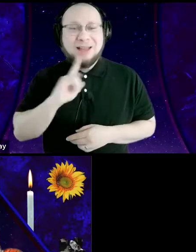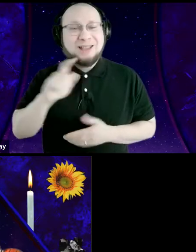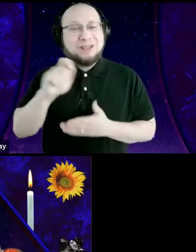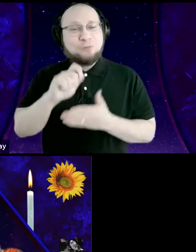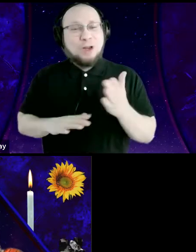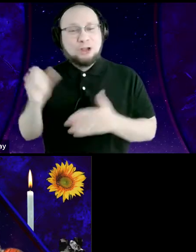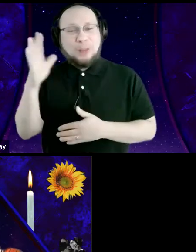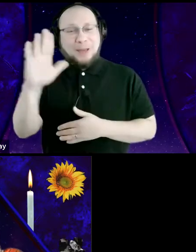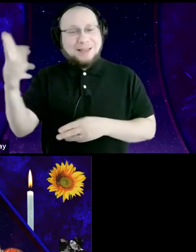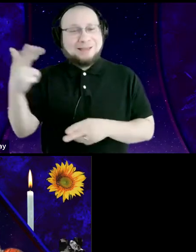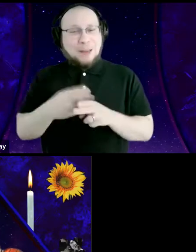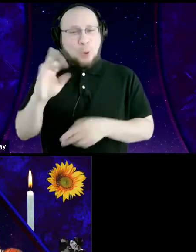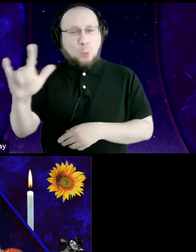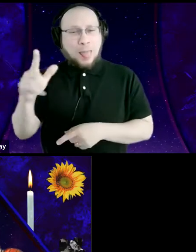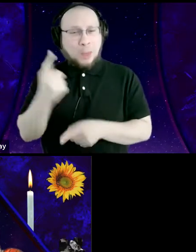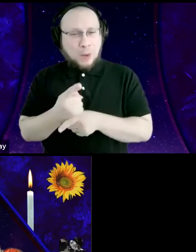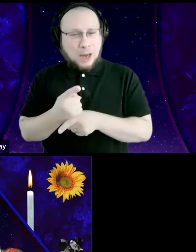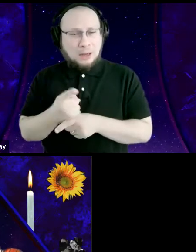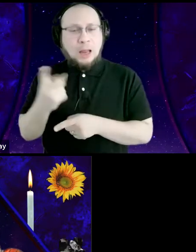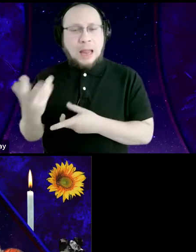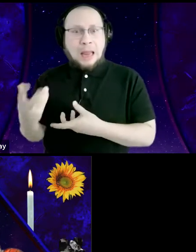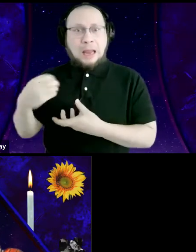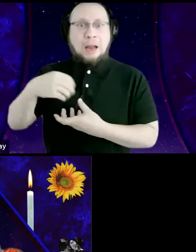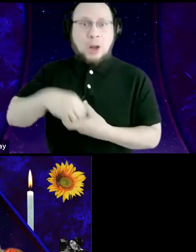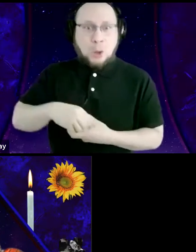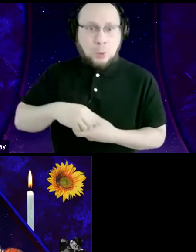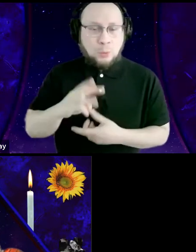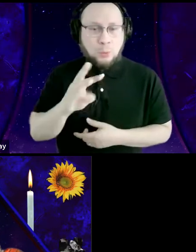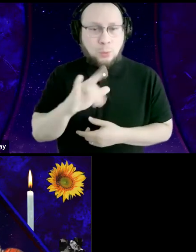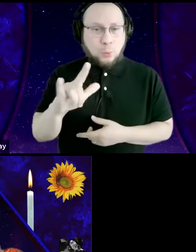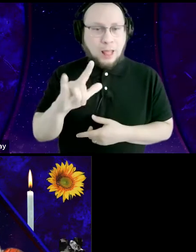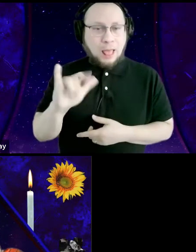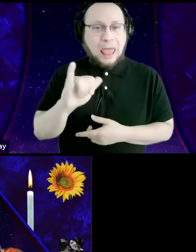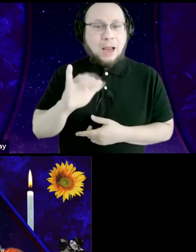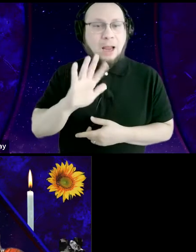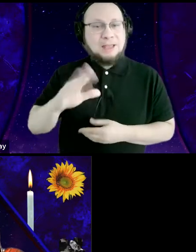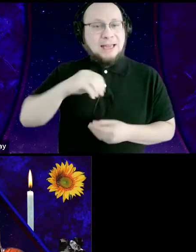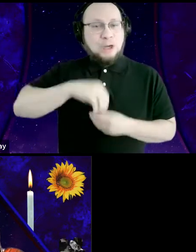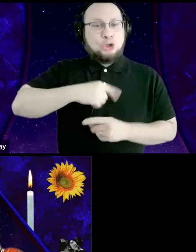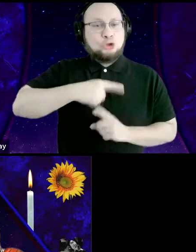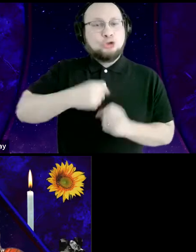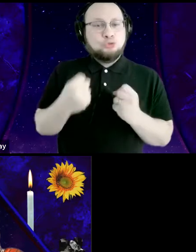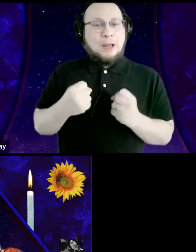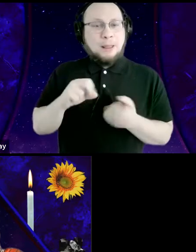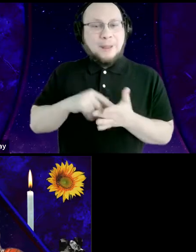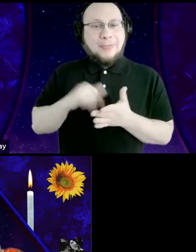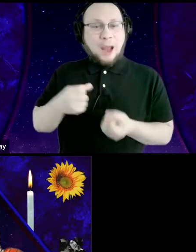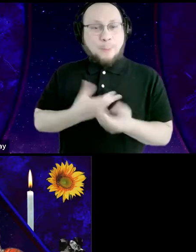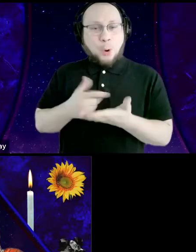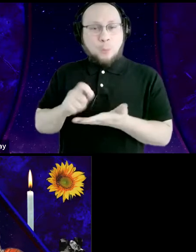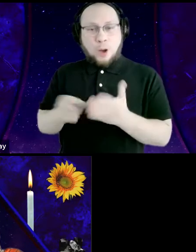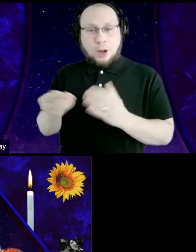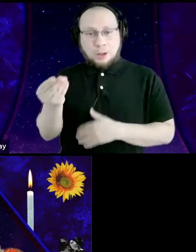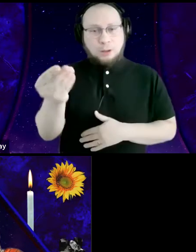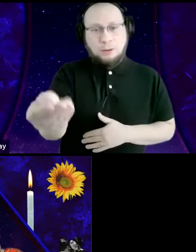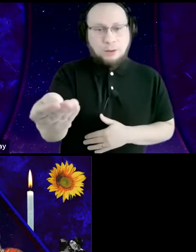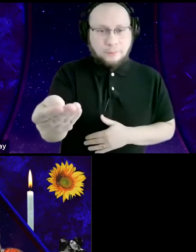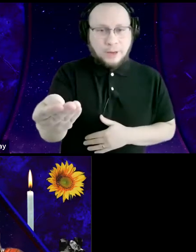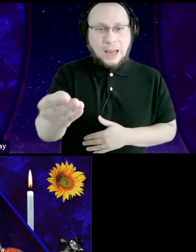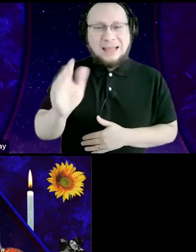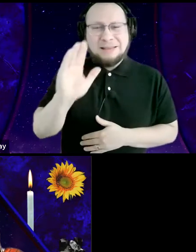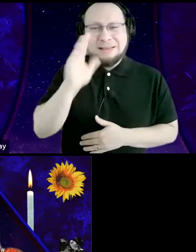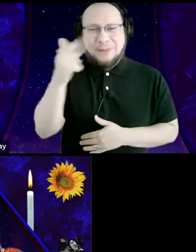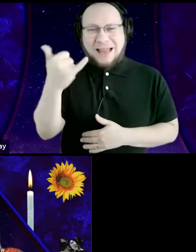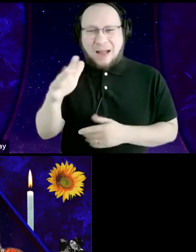To sort of seduce and like try and like get whoever he's written this to, I don't know, like give in to him in some